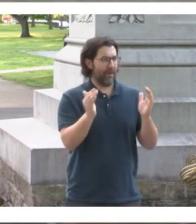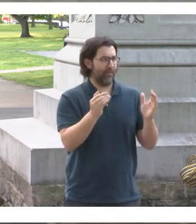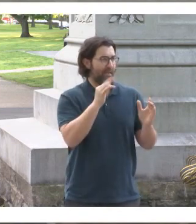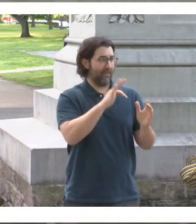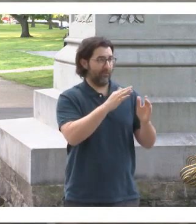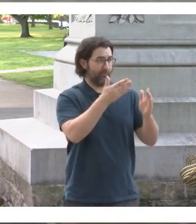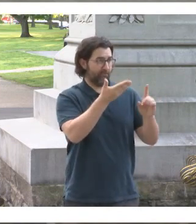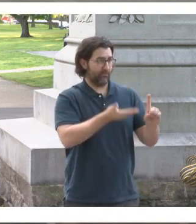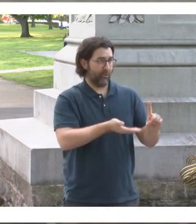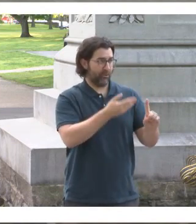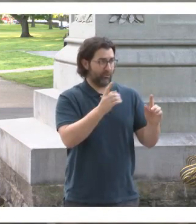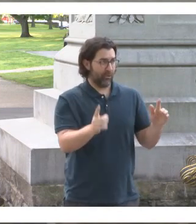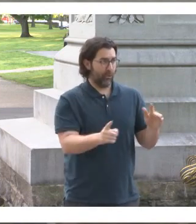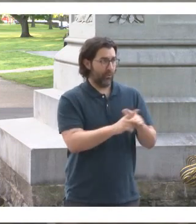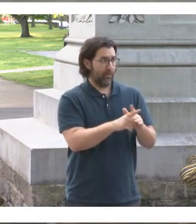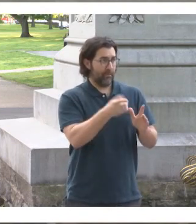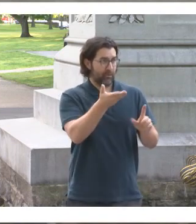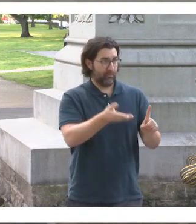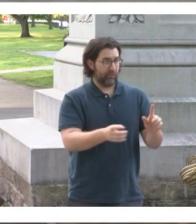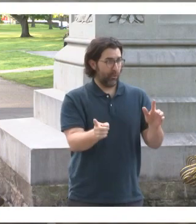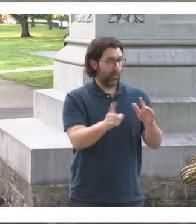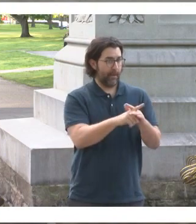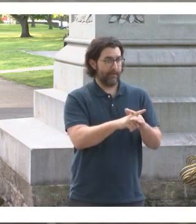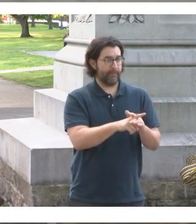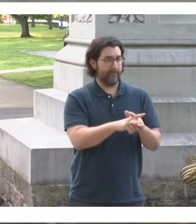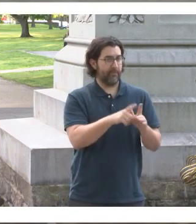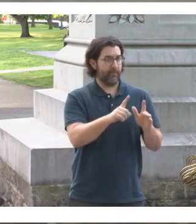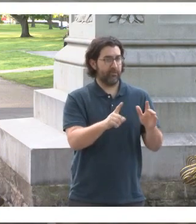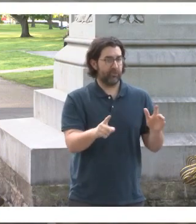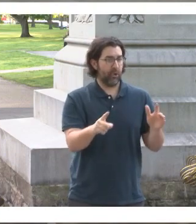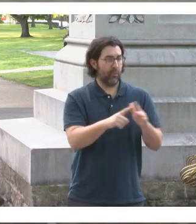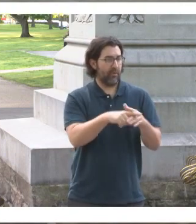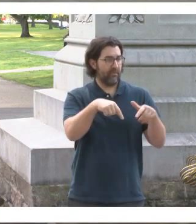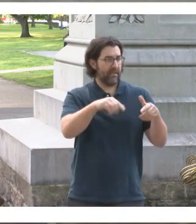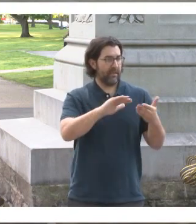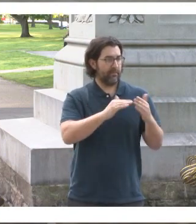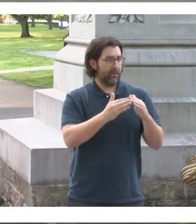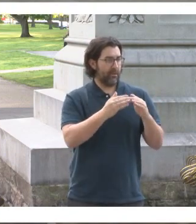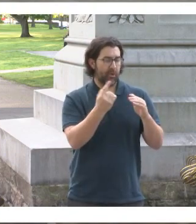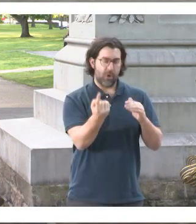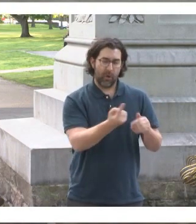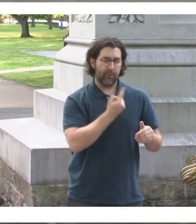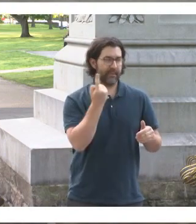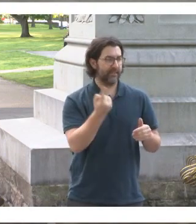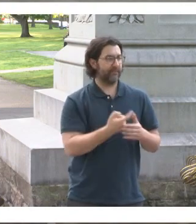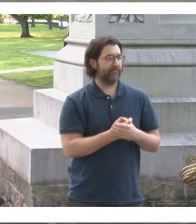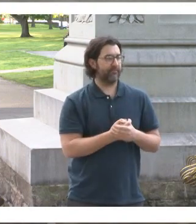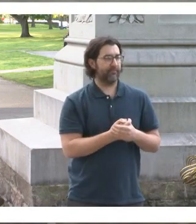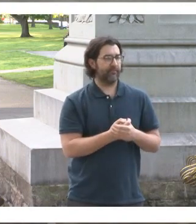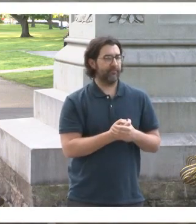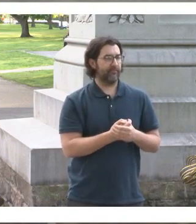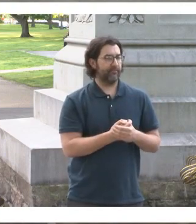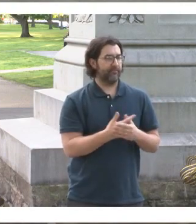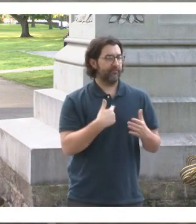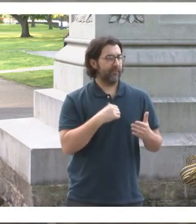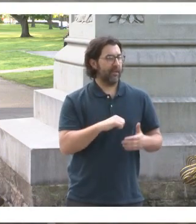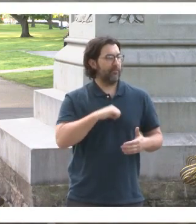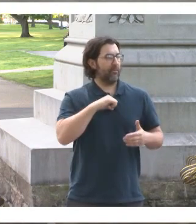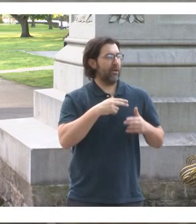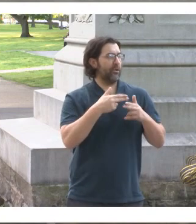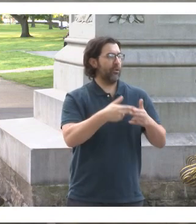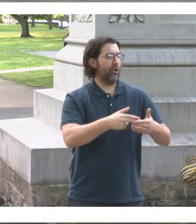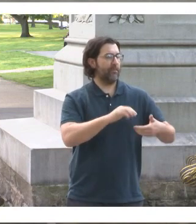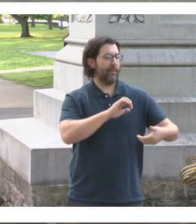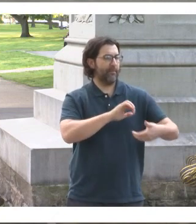present. You show up. You show up for this community all the time. And I'm proud to call you a